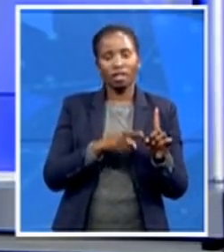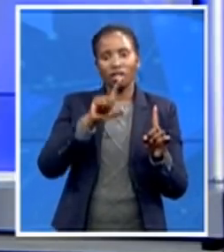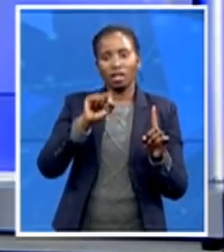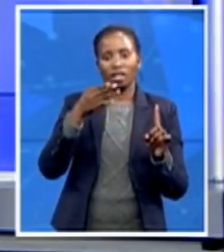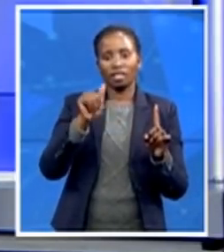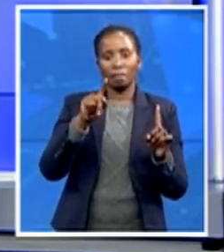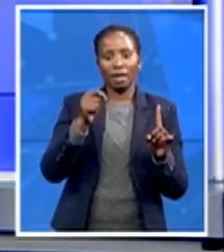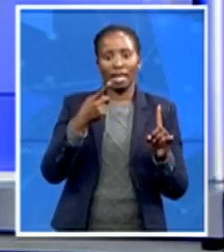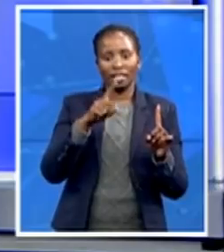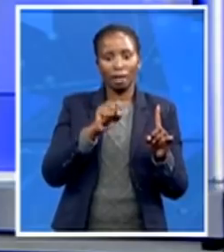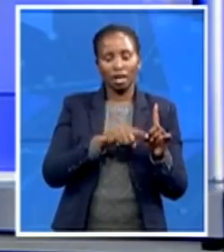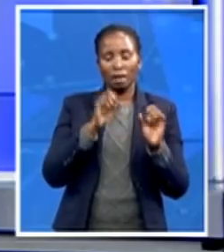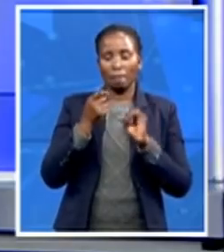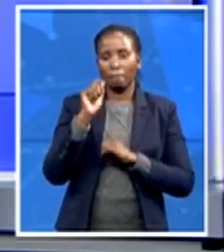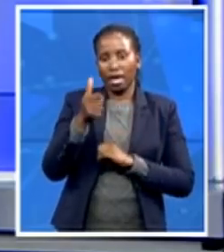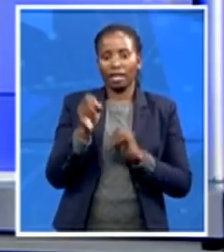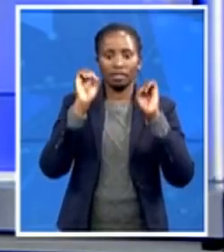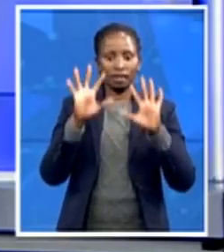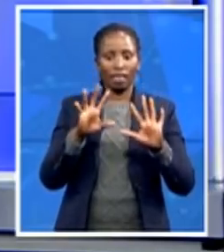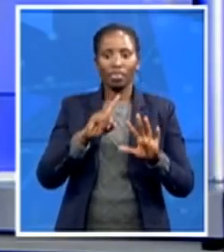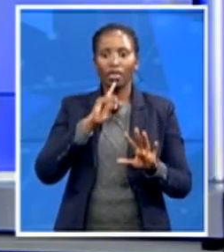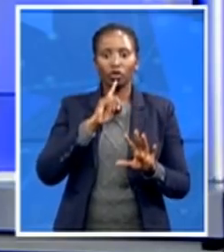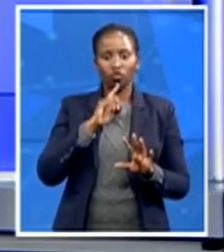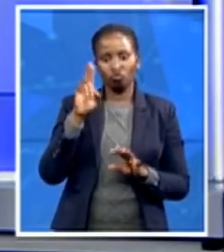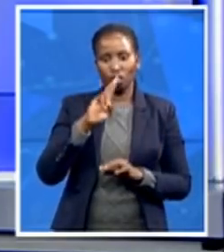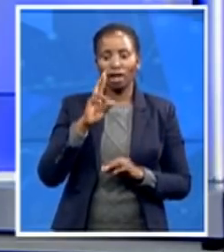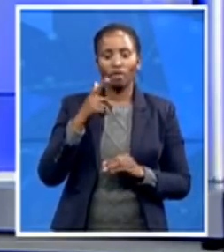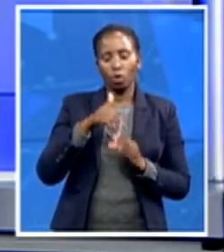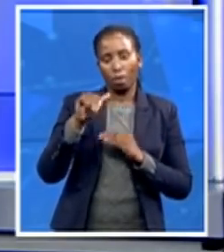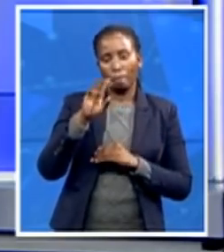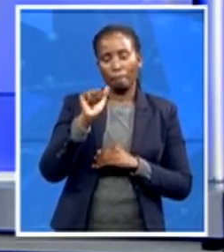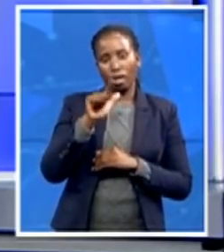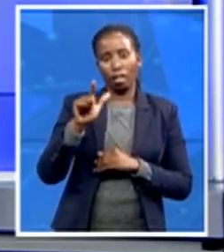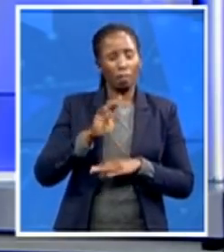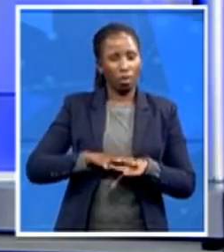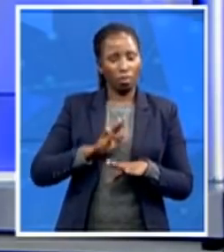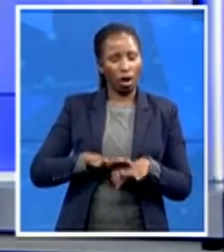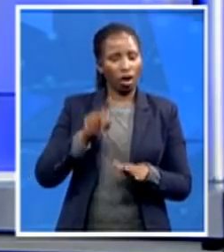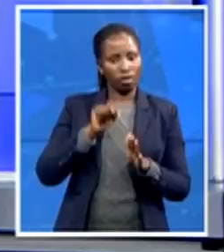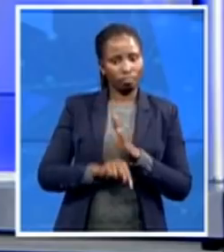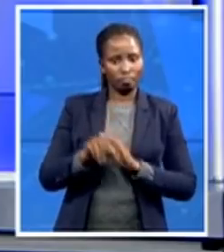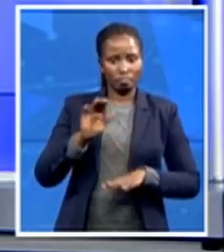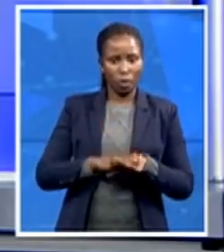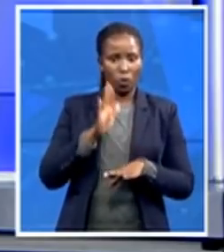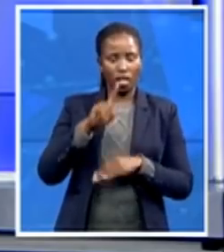bring you details in terms of Iqbal Sharma, what the outcomes were for him. Remember, we have that conversation with